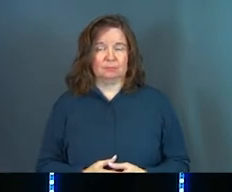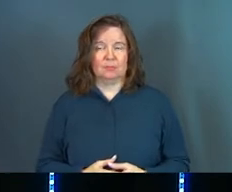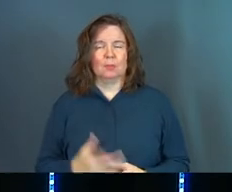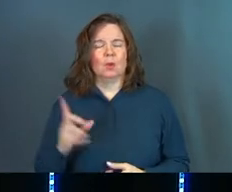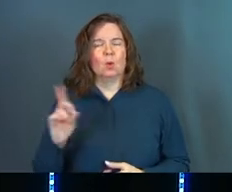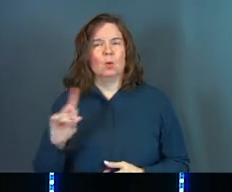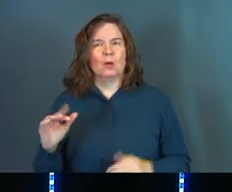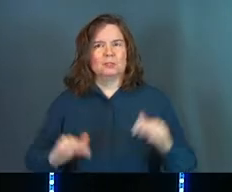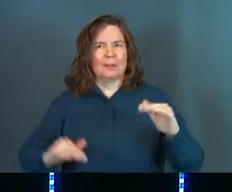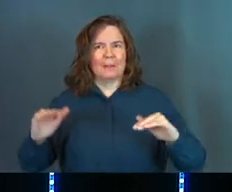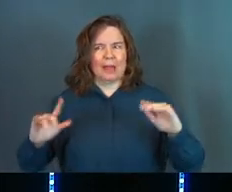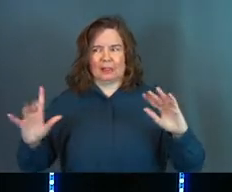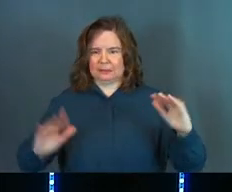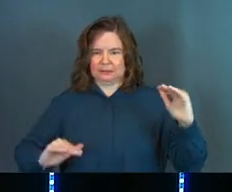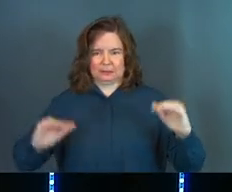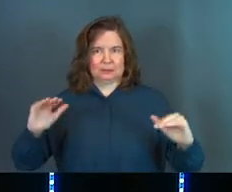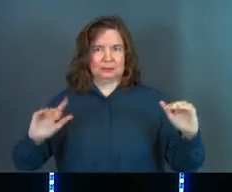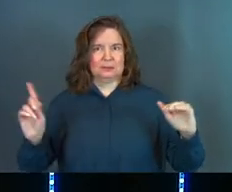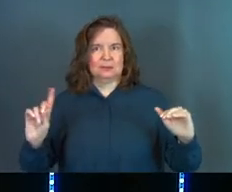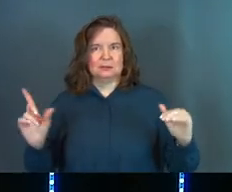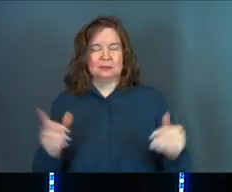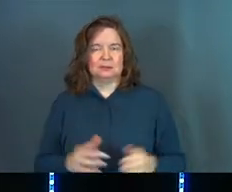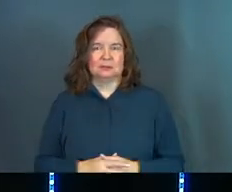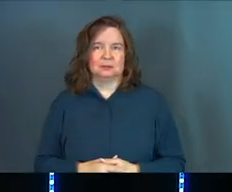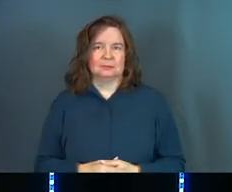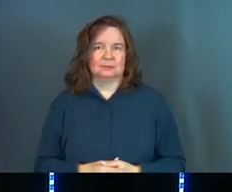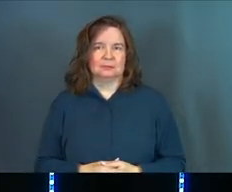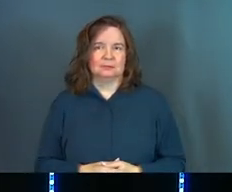And where's the balance?